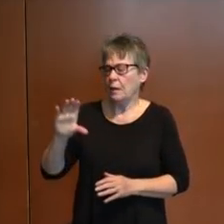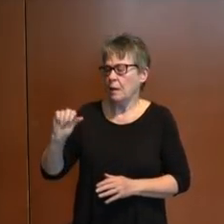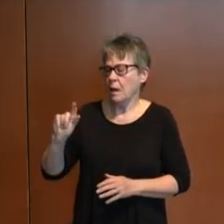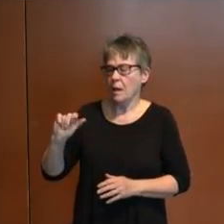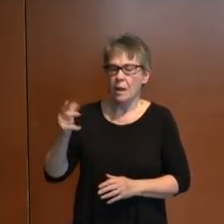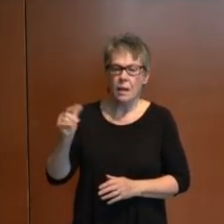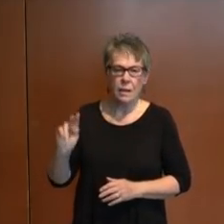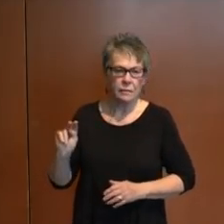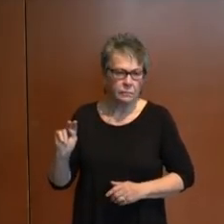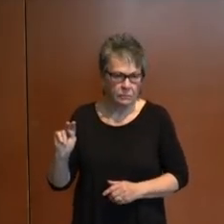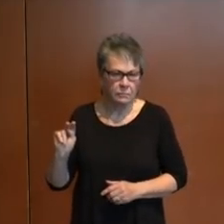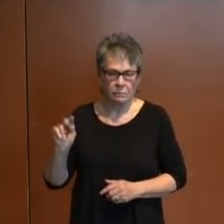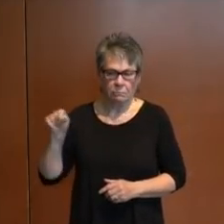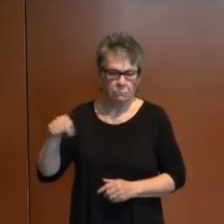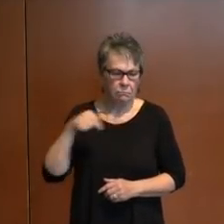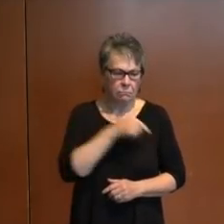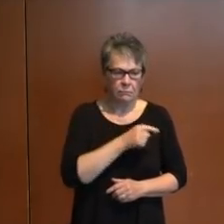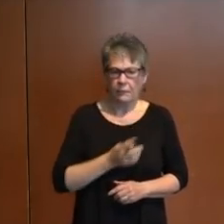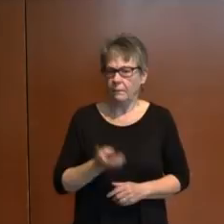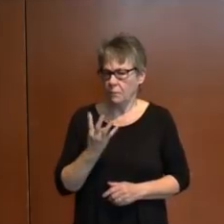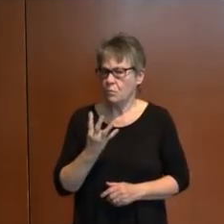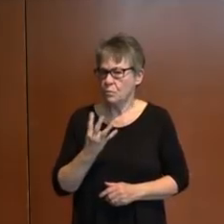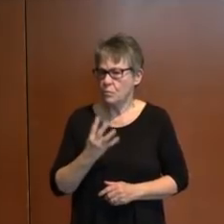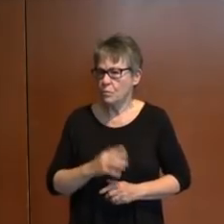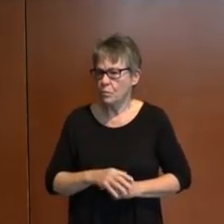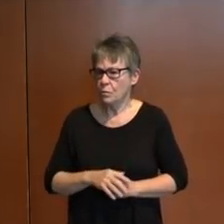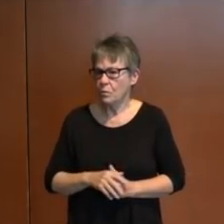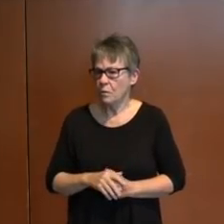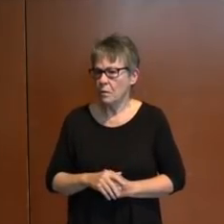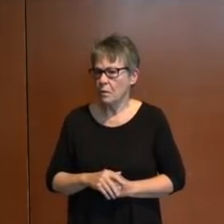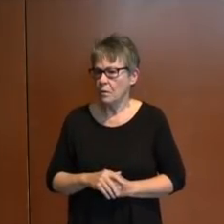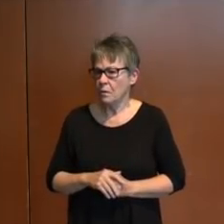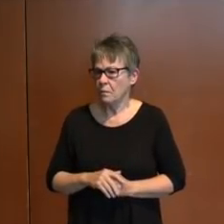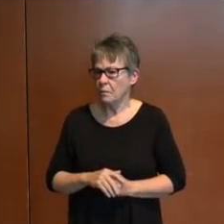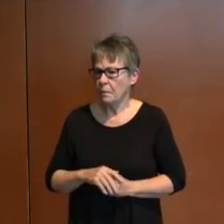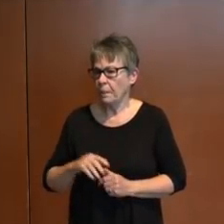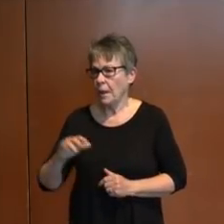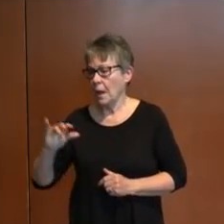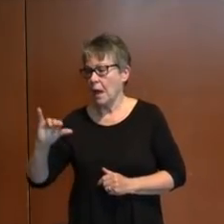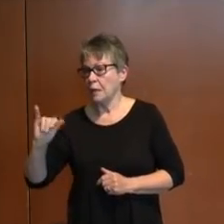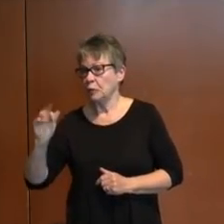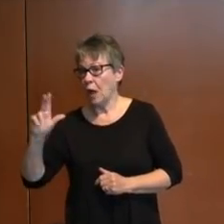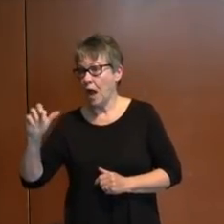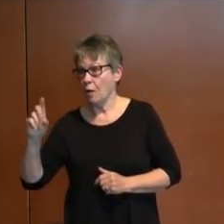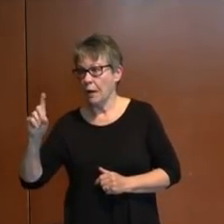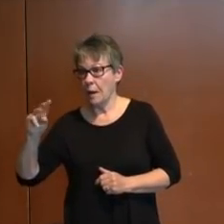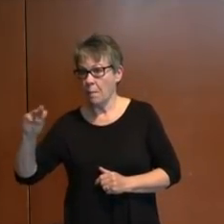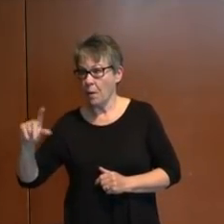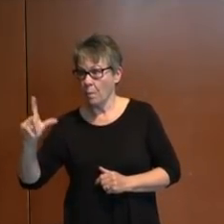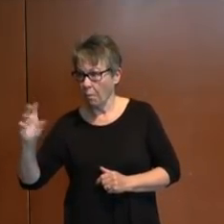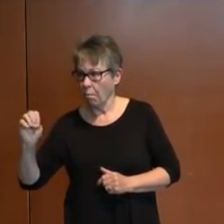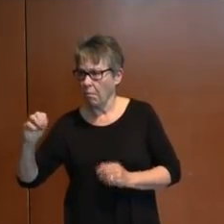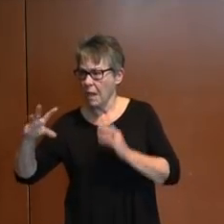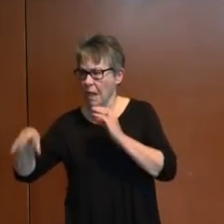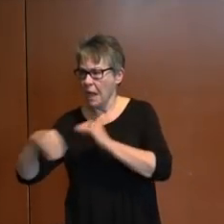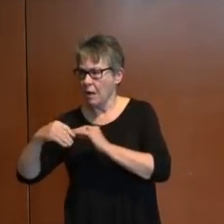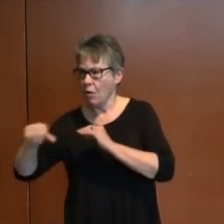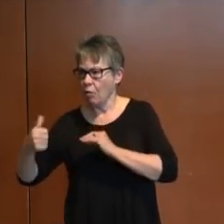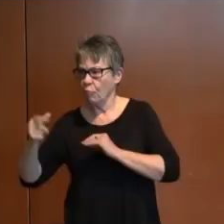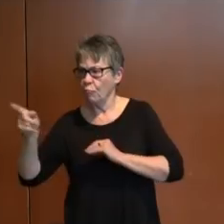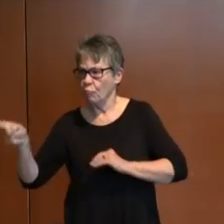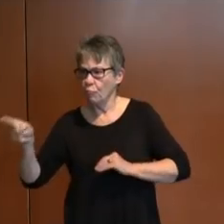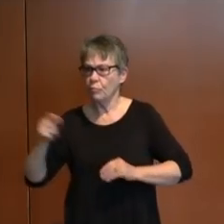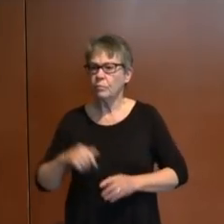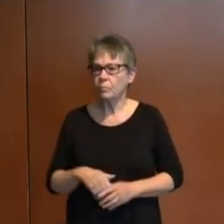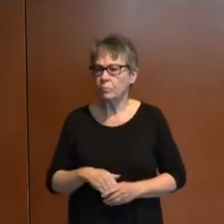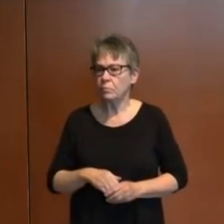The speakers will be just Judy and myself, but both Pat and Christina are here to answer any questions that we can't crack the back of, and we'll